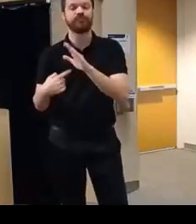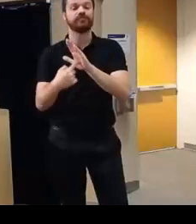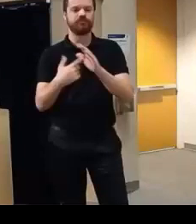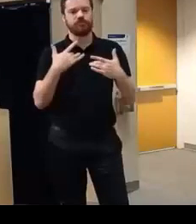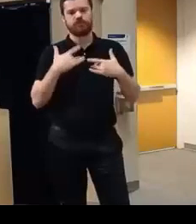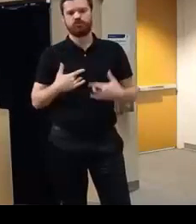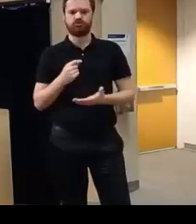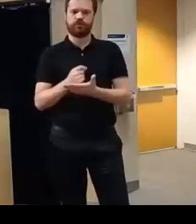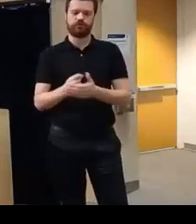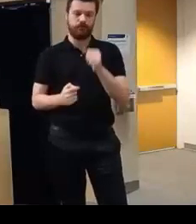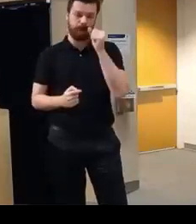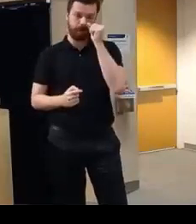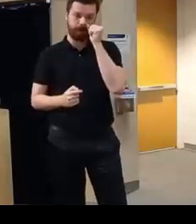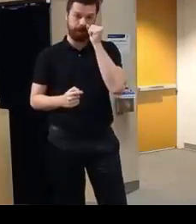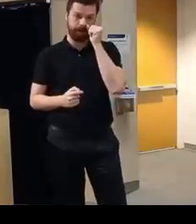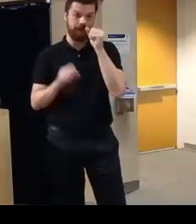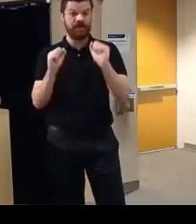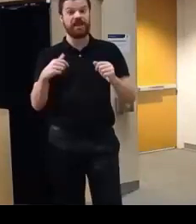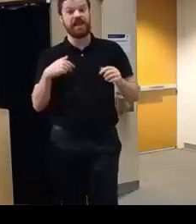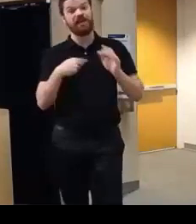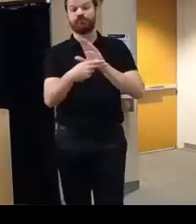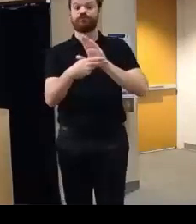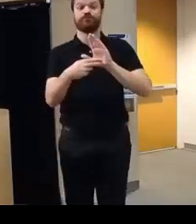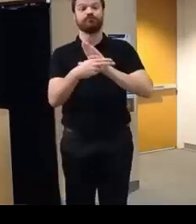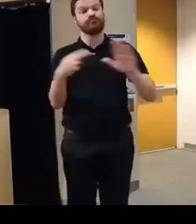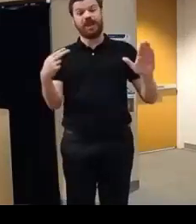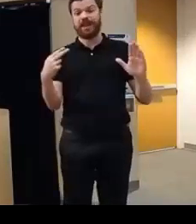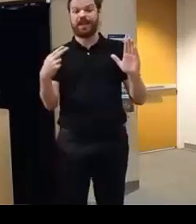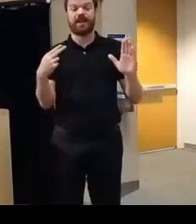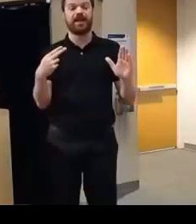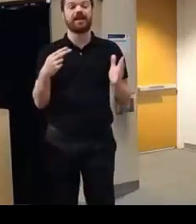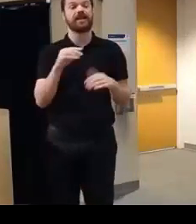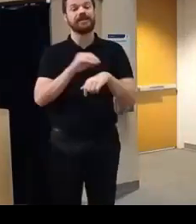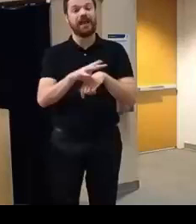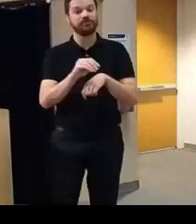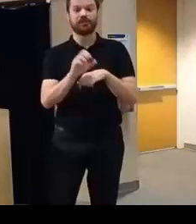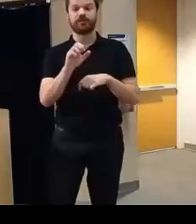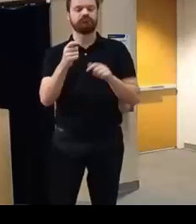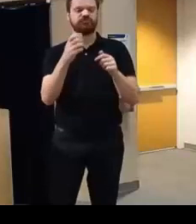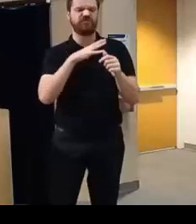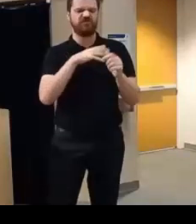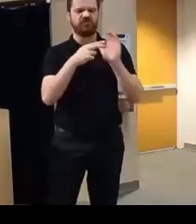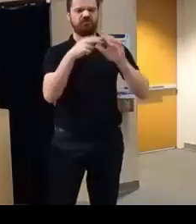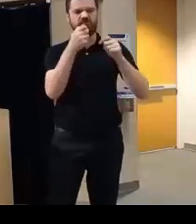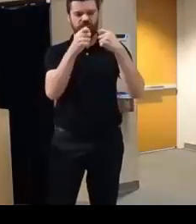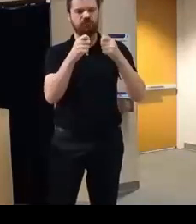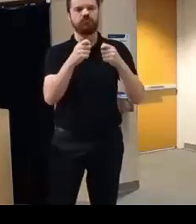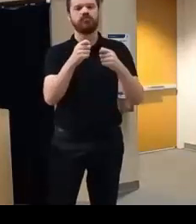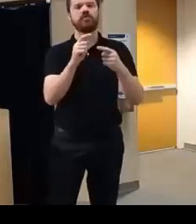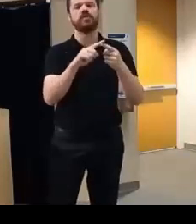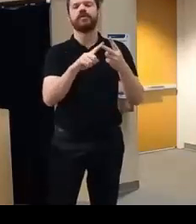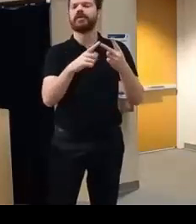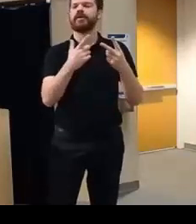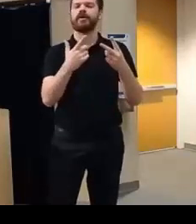case, depression treatment. So you can have the brand of counseling and medication, or you can take that brand away and you can talk about side effects